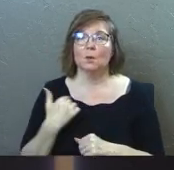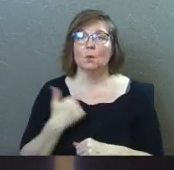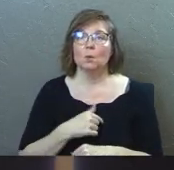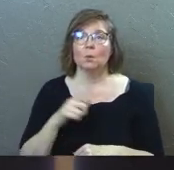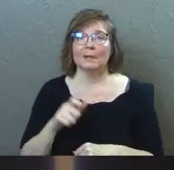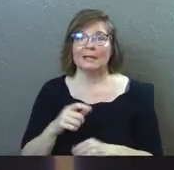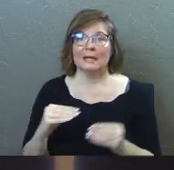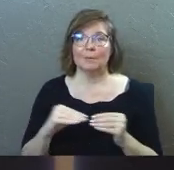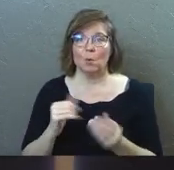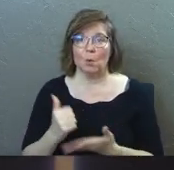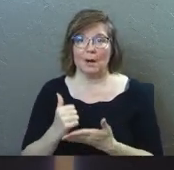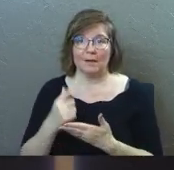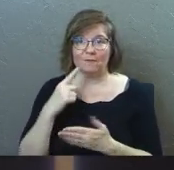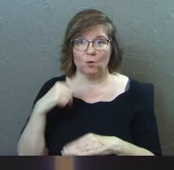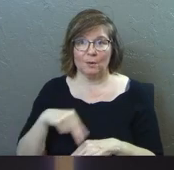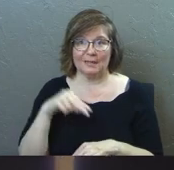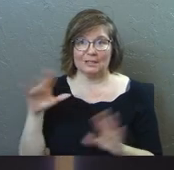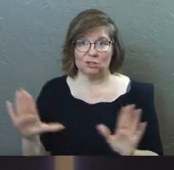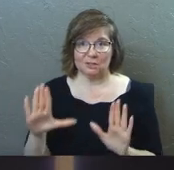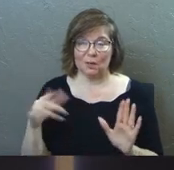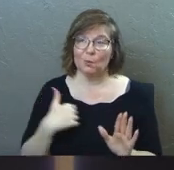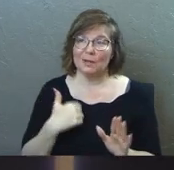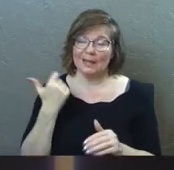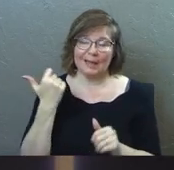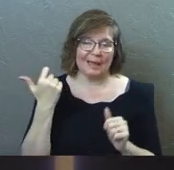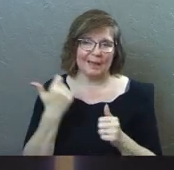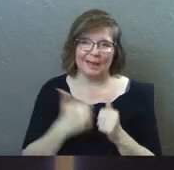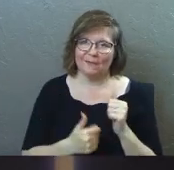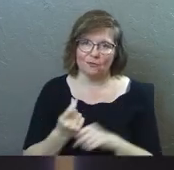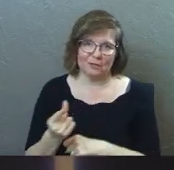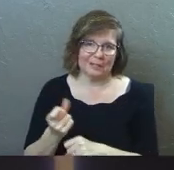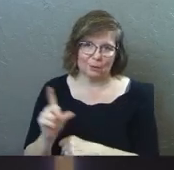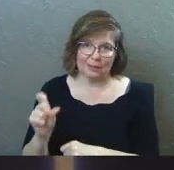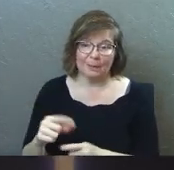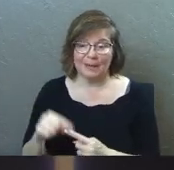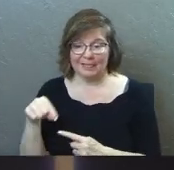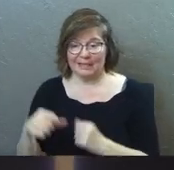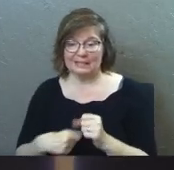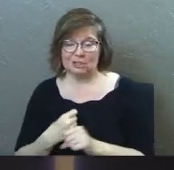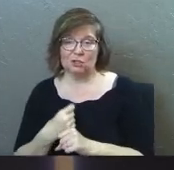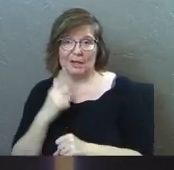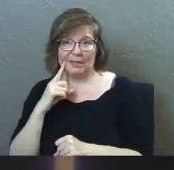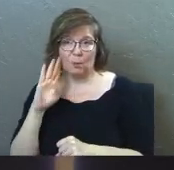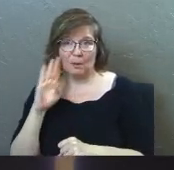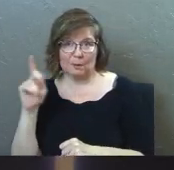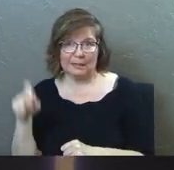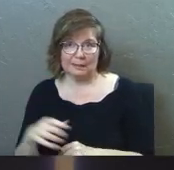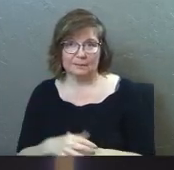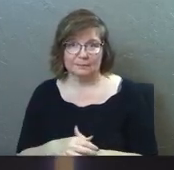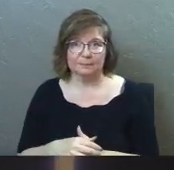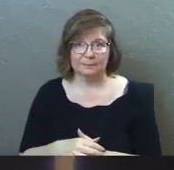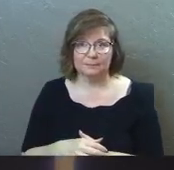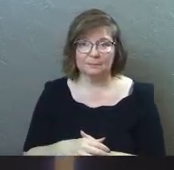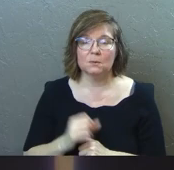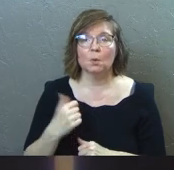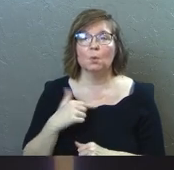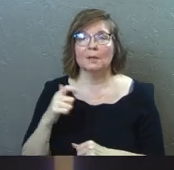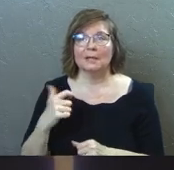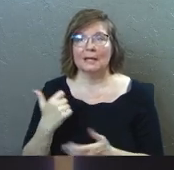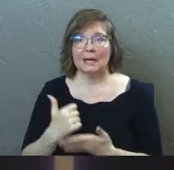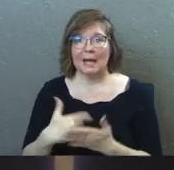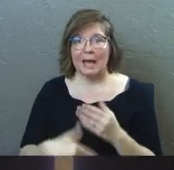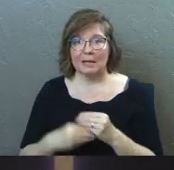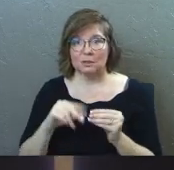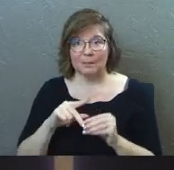We need extra help for Easter Sunday. We do every single Easter, but I think we're especially going to need it this Easter. So we need